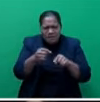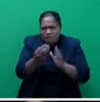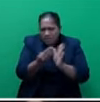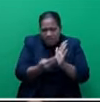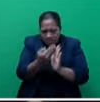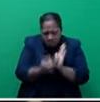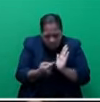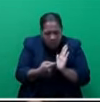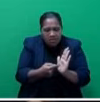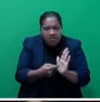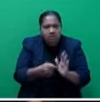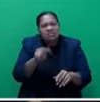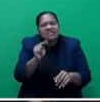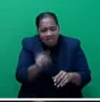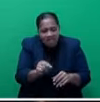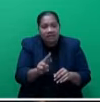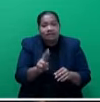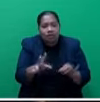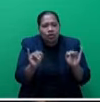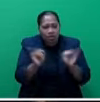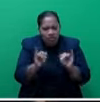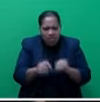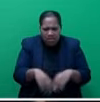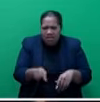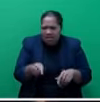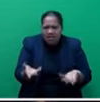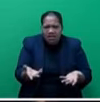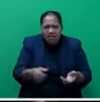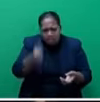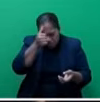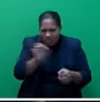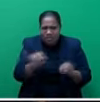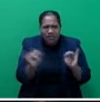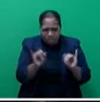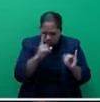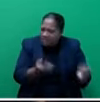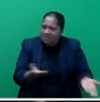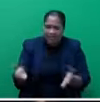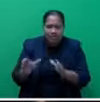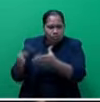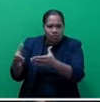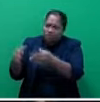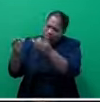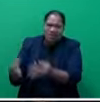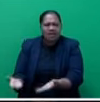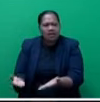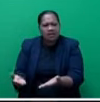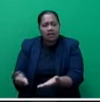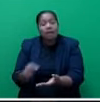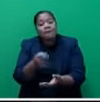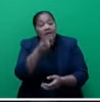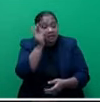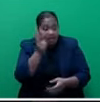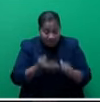the level of urgency. They know that it is not urgent, that, you can put it into the committee, Mr. Speaker. But again, standing